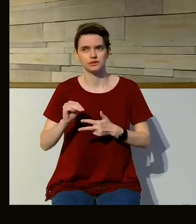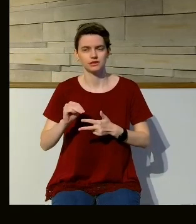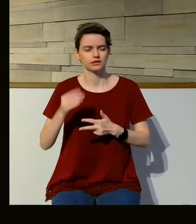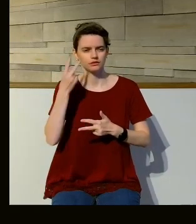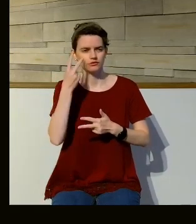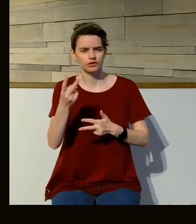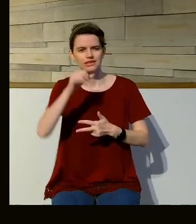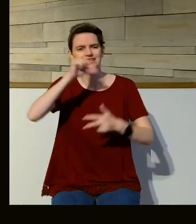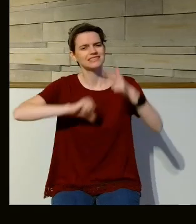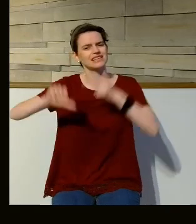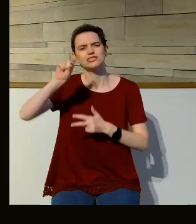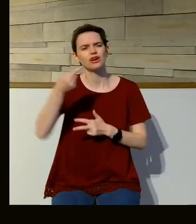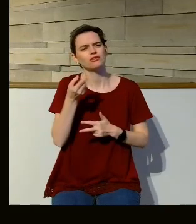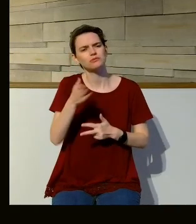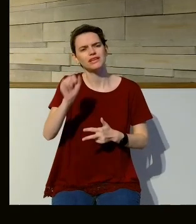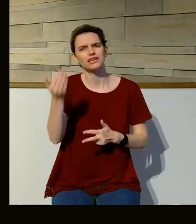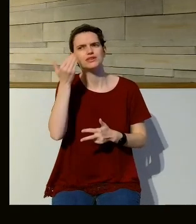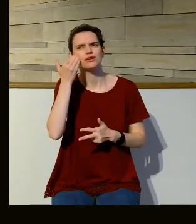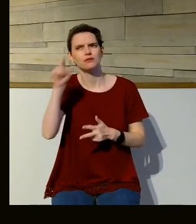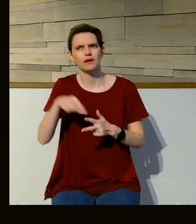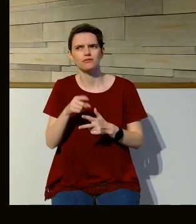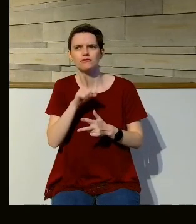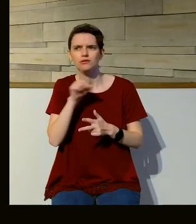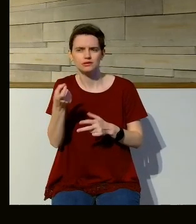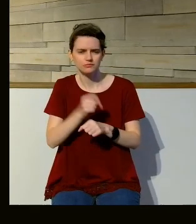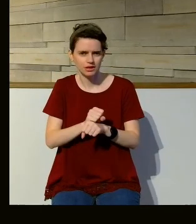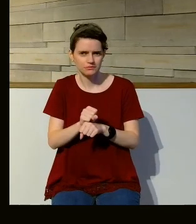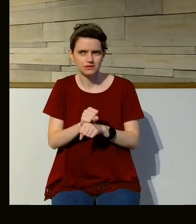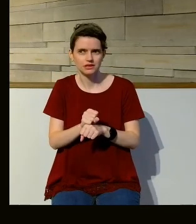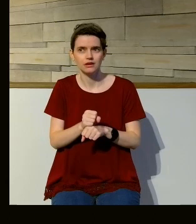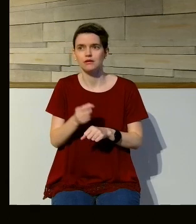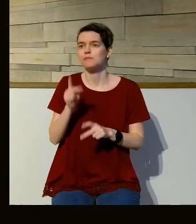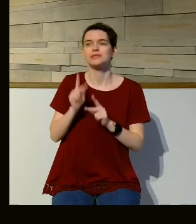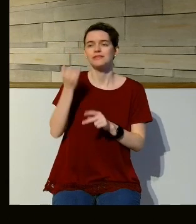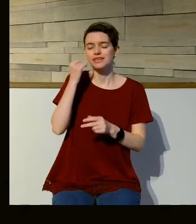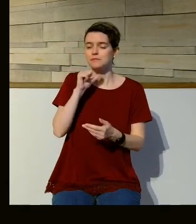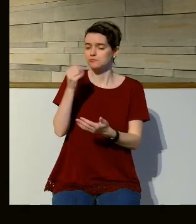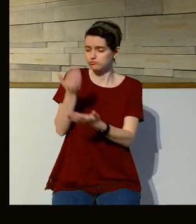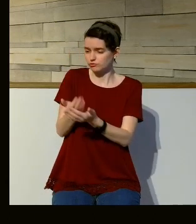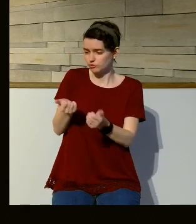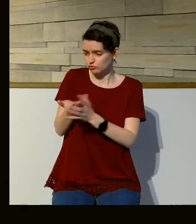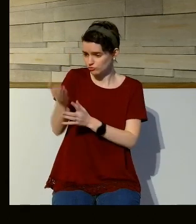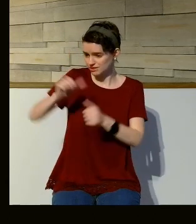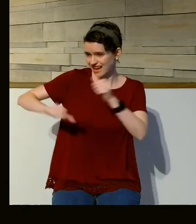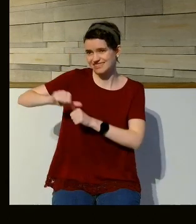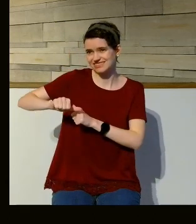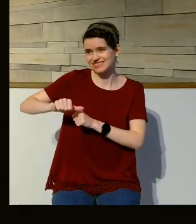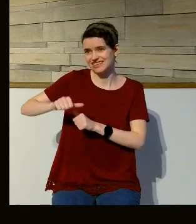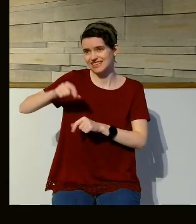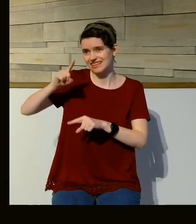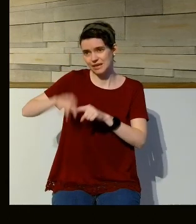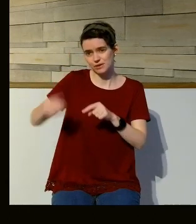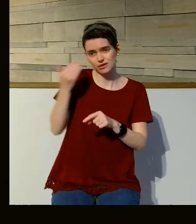that science is the only way to gain knowledge about reality. And a person may say, if it cannot be scientifically proven, then it either cannot